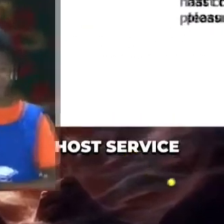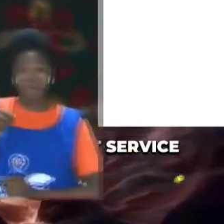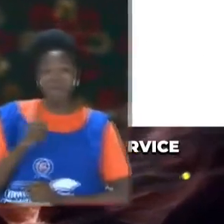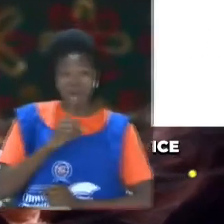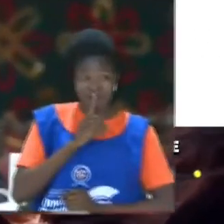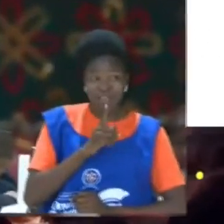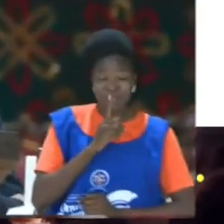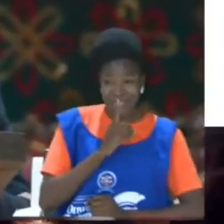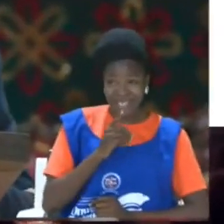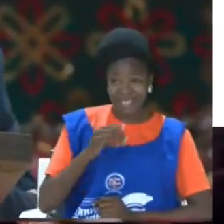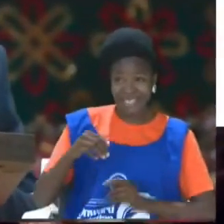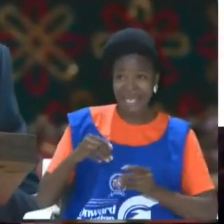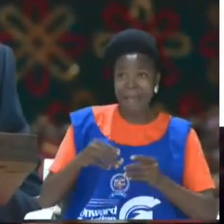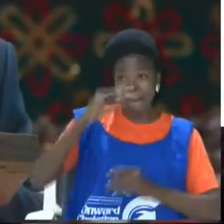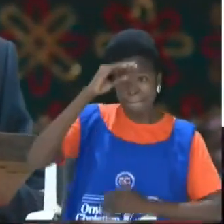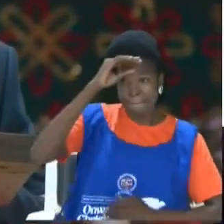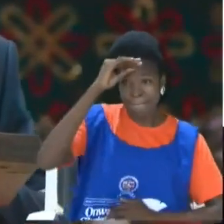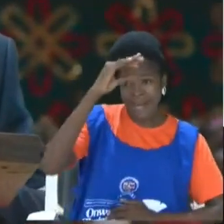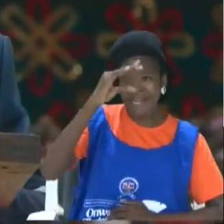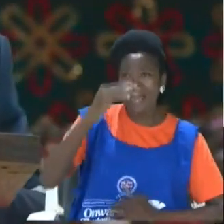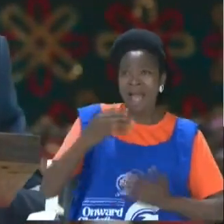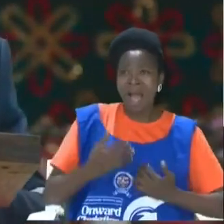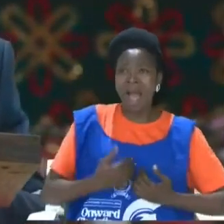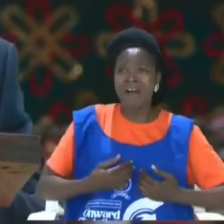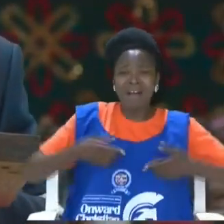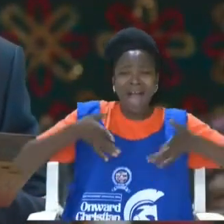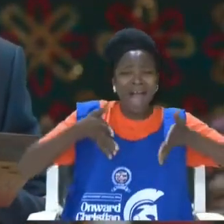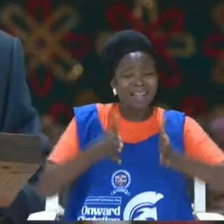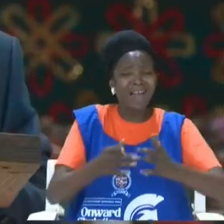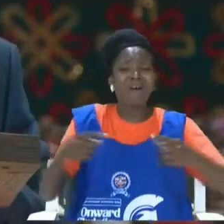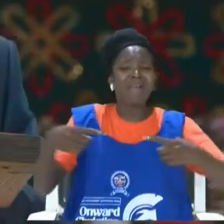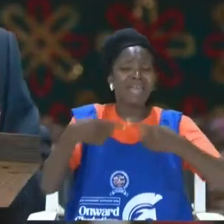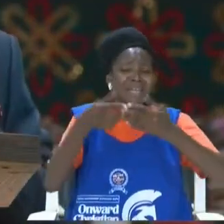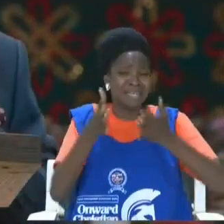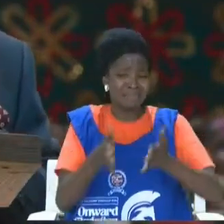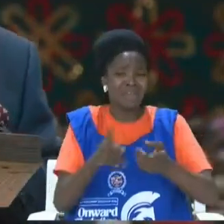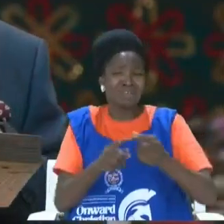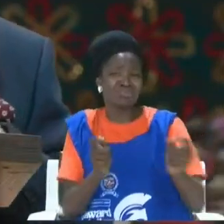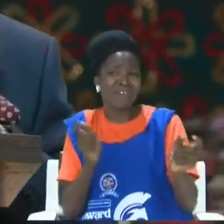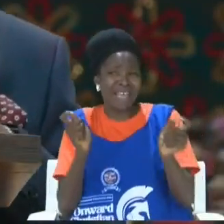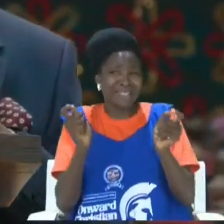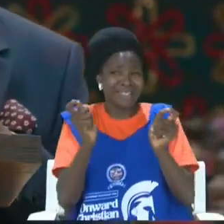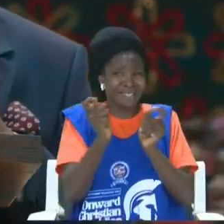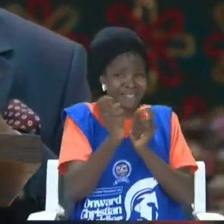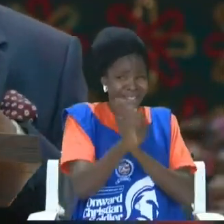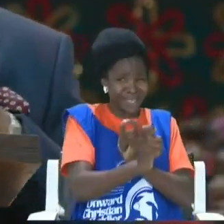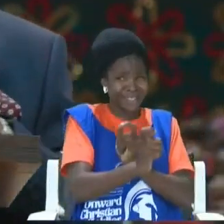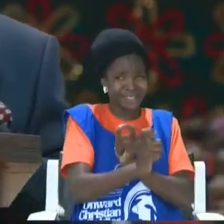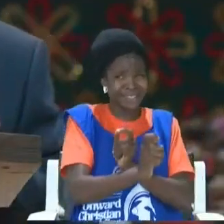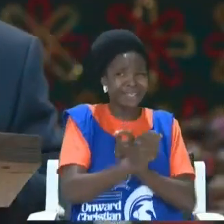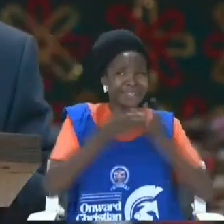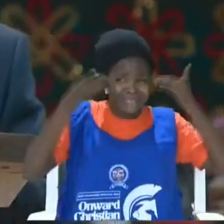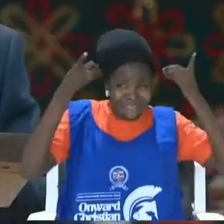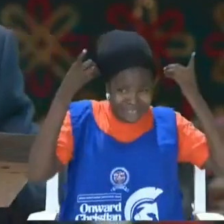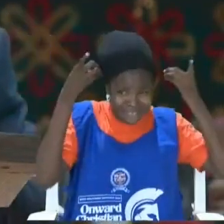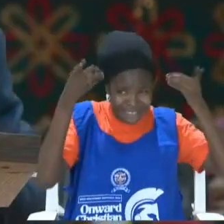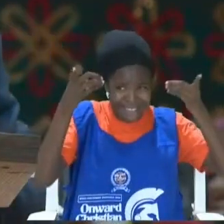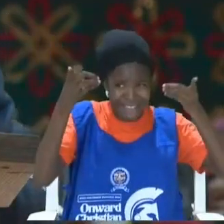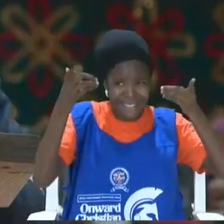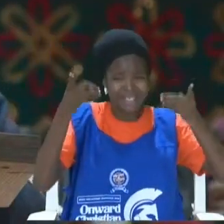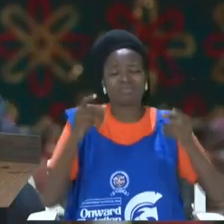Unfortunately, man allowed the enemy to exchange his destiny and